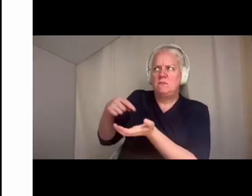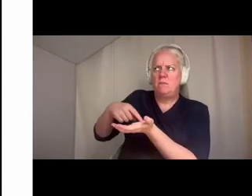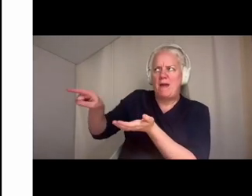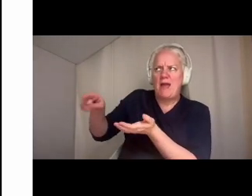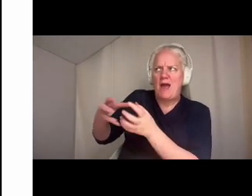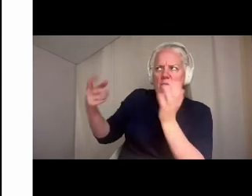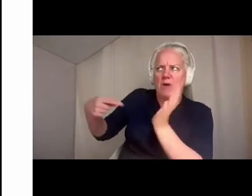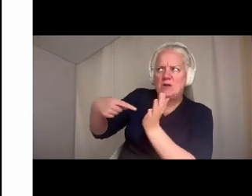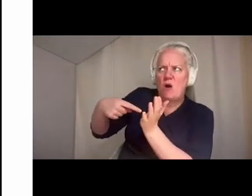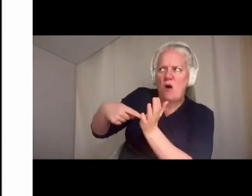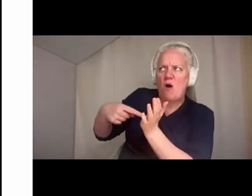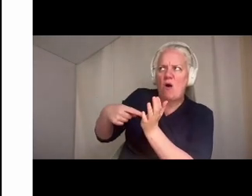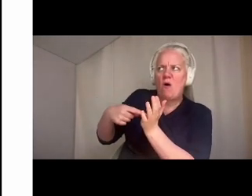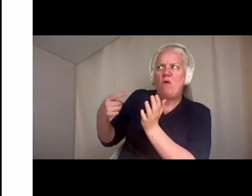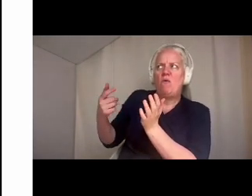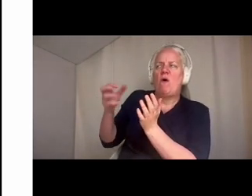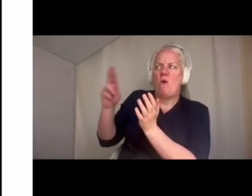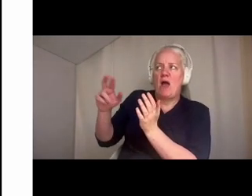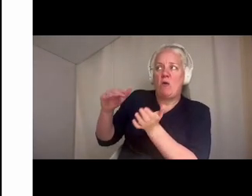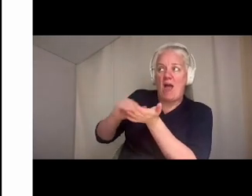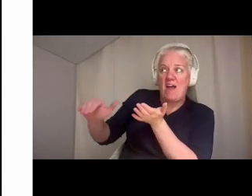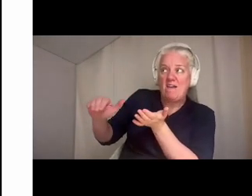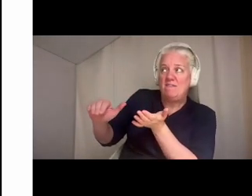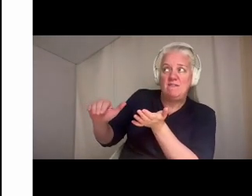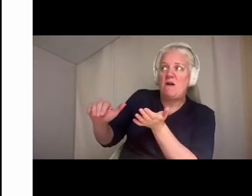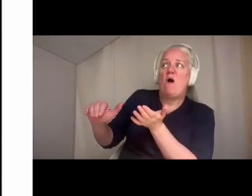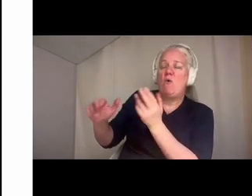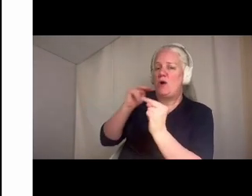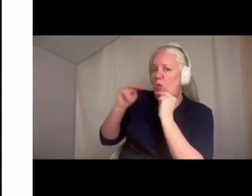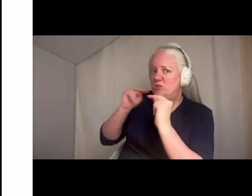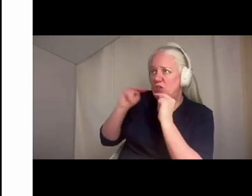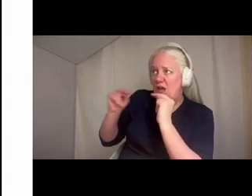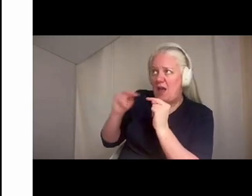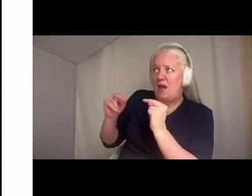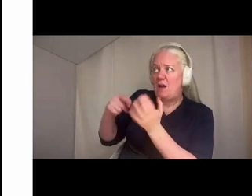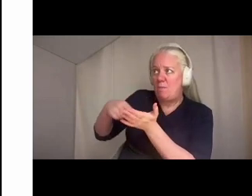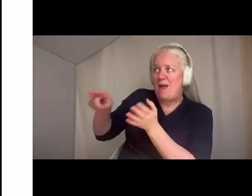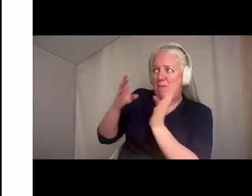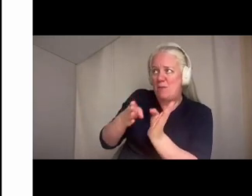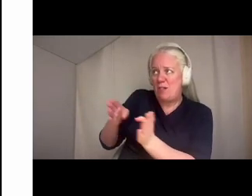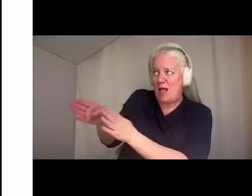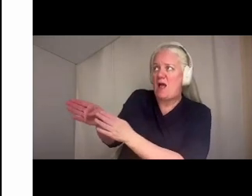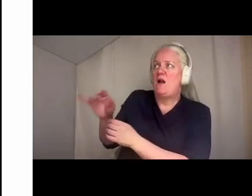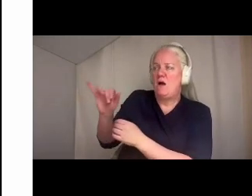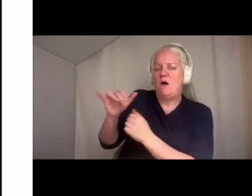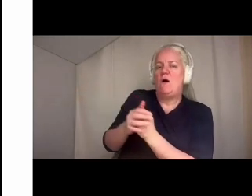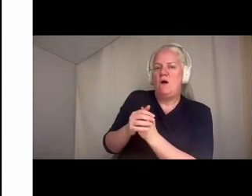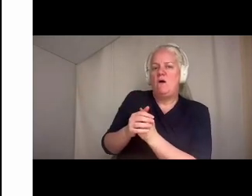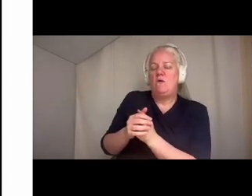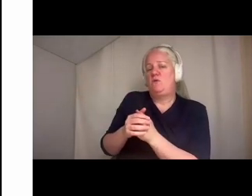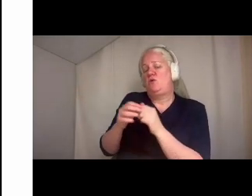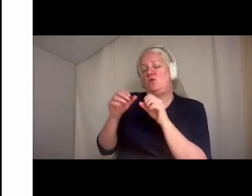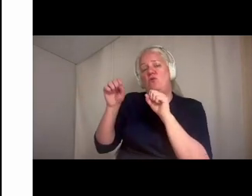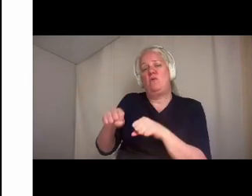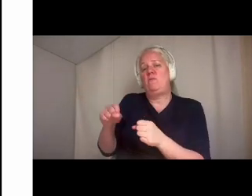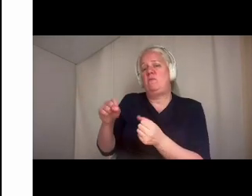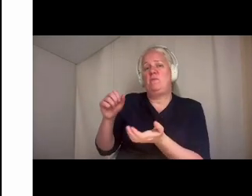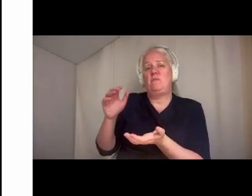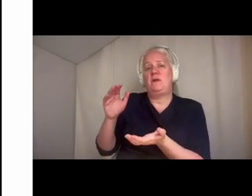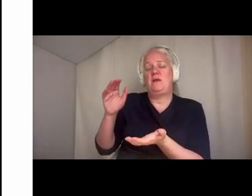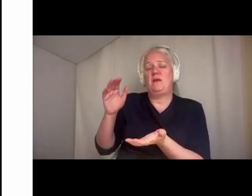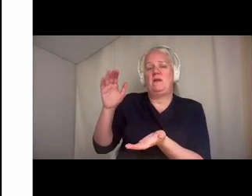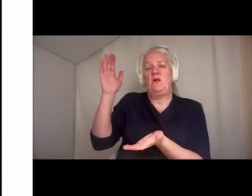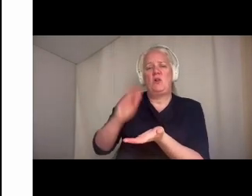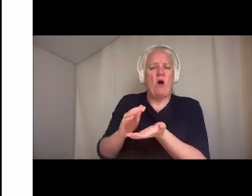if you don't waive it. And, you know, a lot of the repayments could be as low as